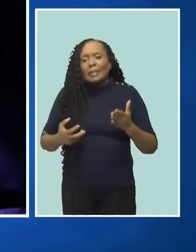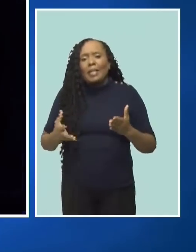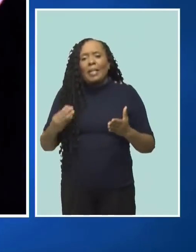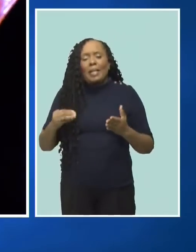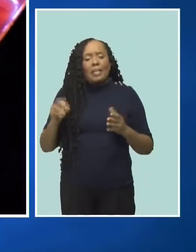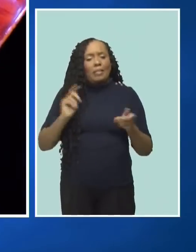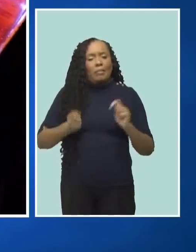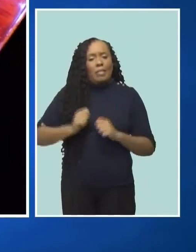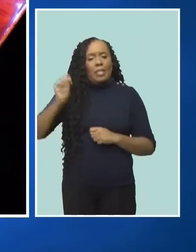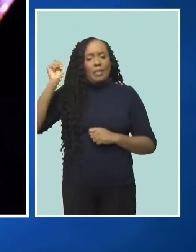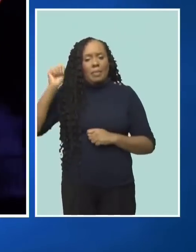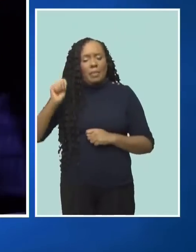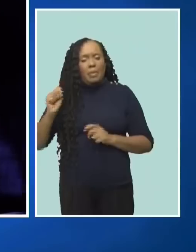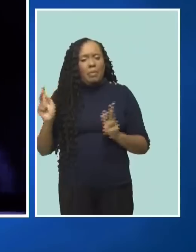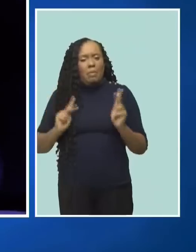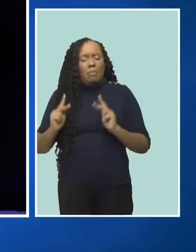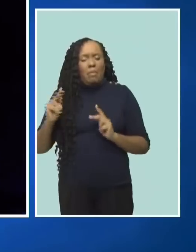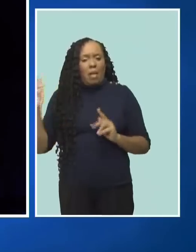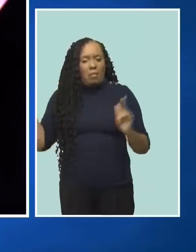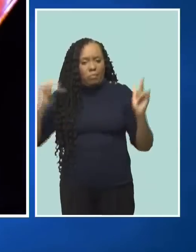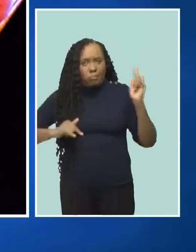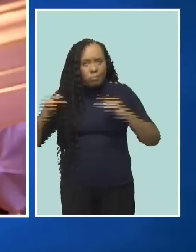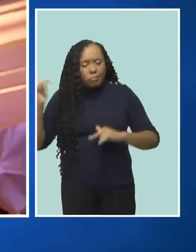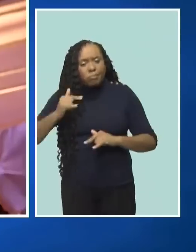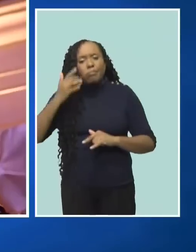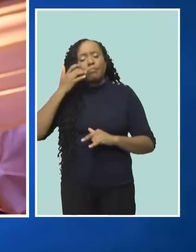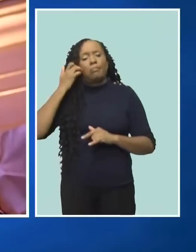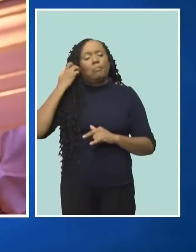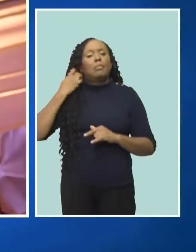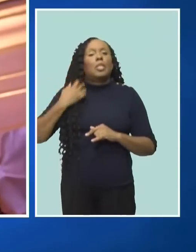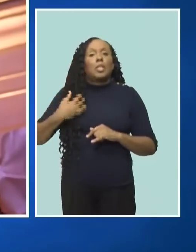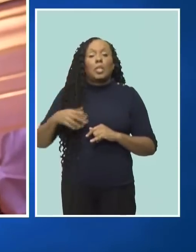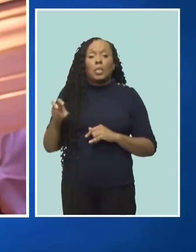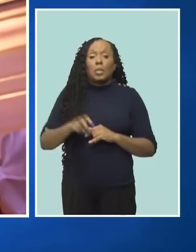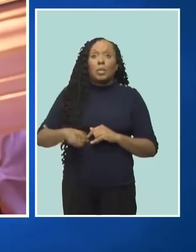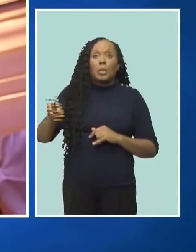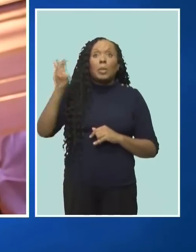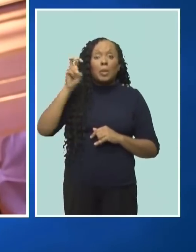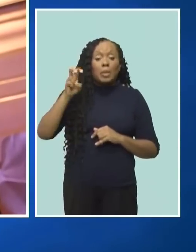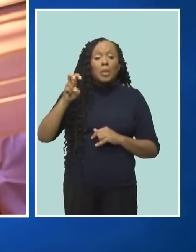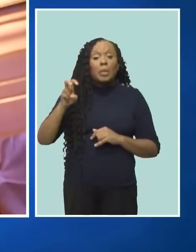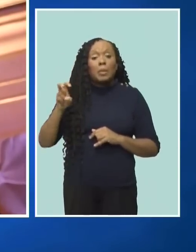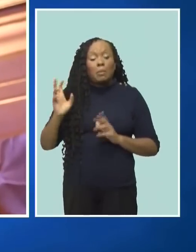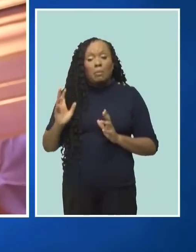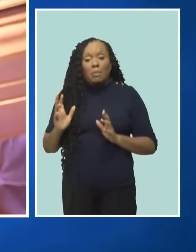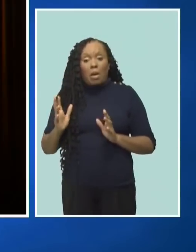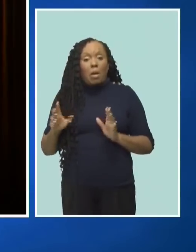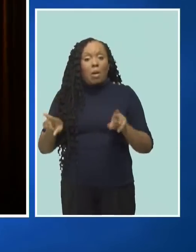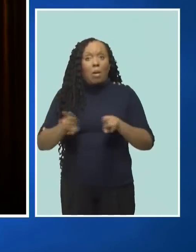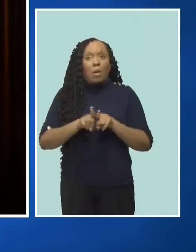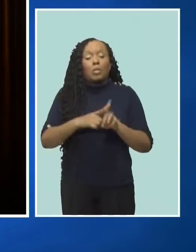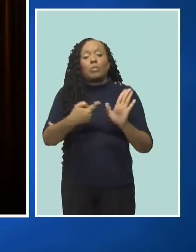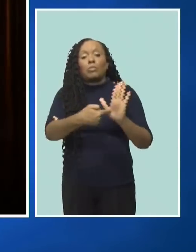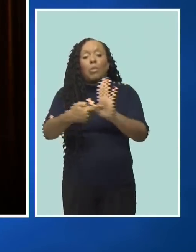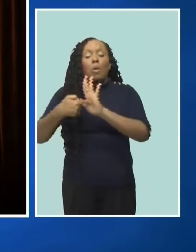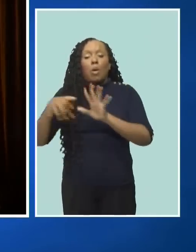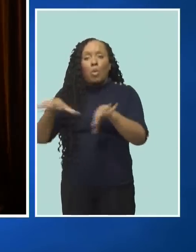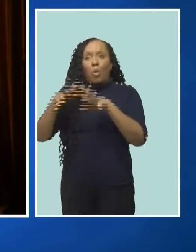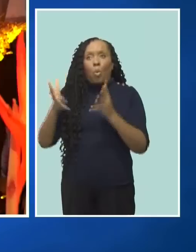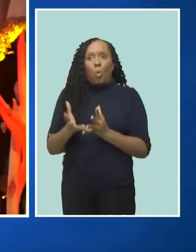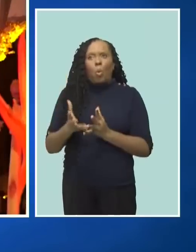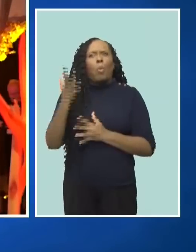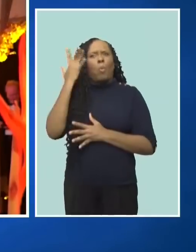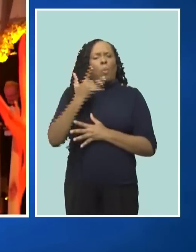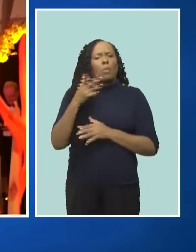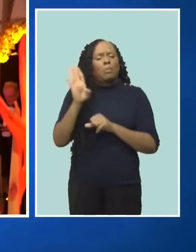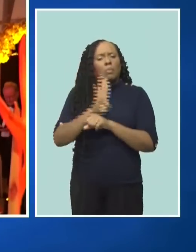Trinidad and Tobago market. And tourism officials held back no punches as they highlighted to the world why